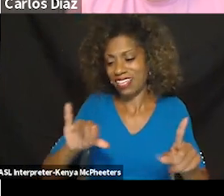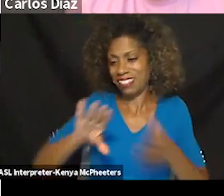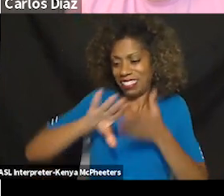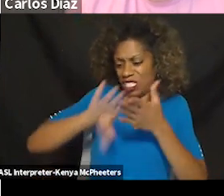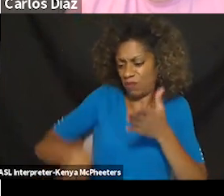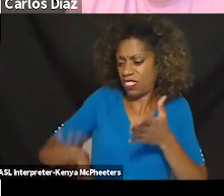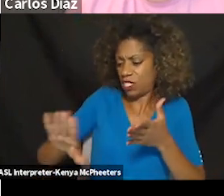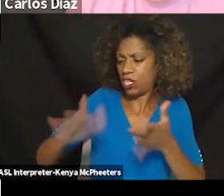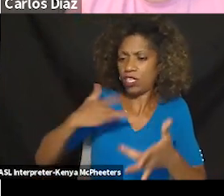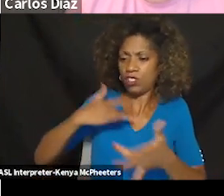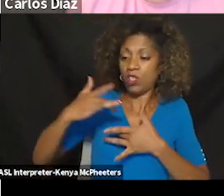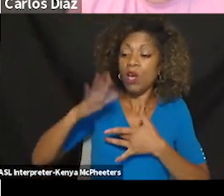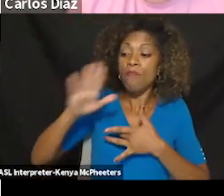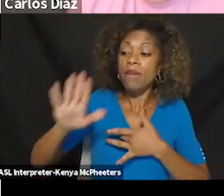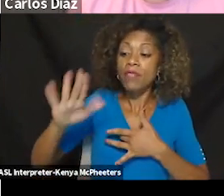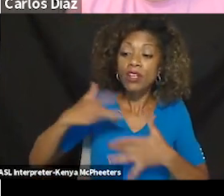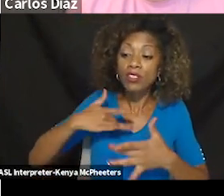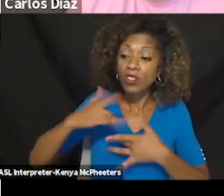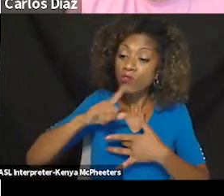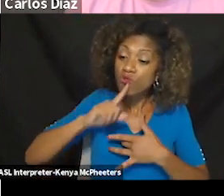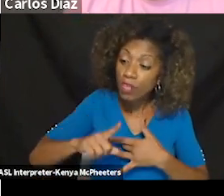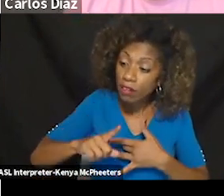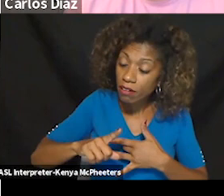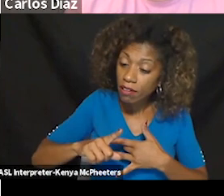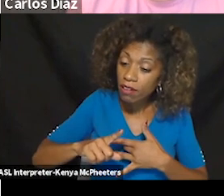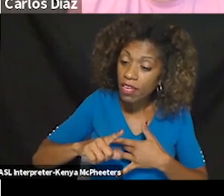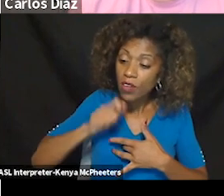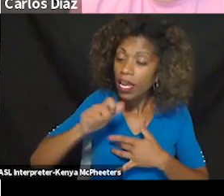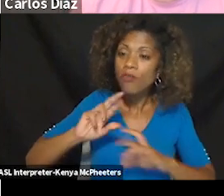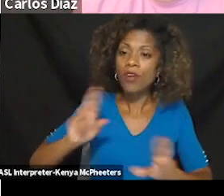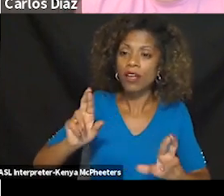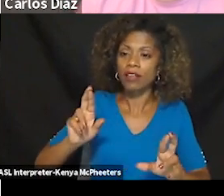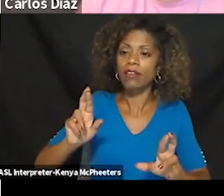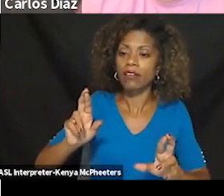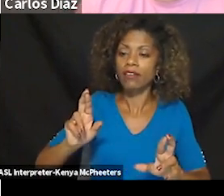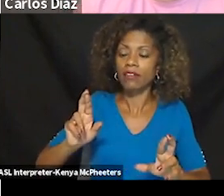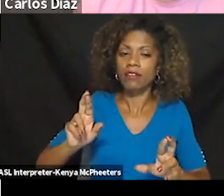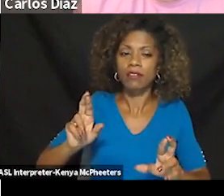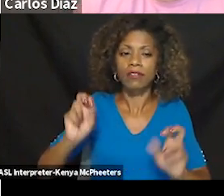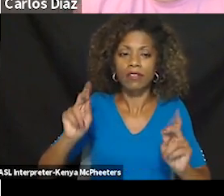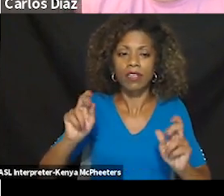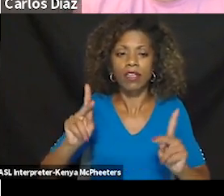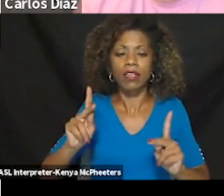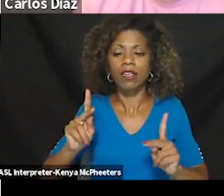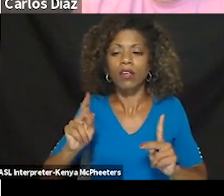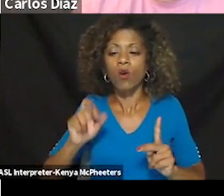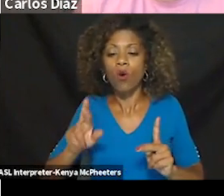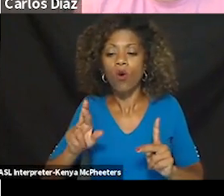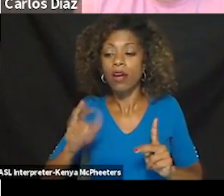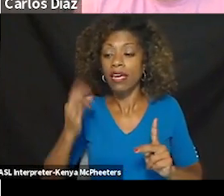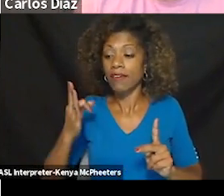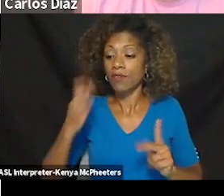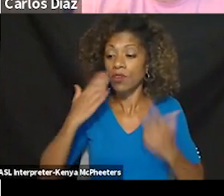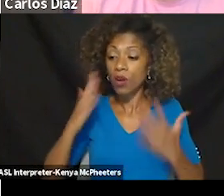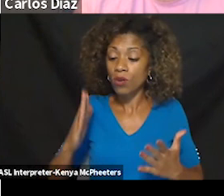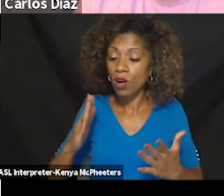experts, as well as other public health professionals, to not dismiss their emotions or concerns, rather share what you know and what you don't